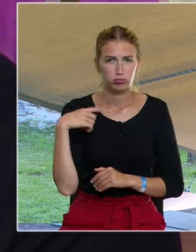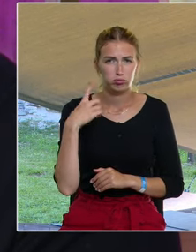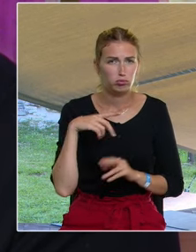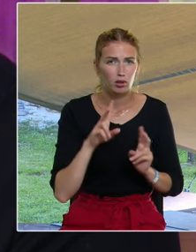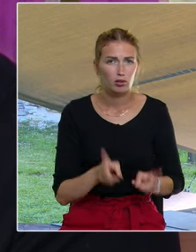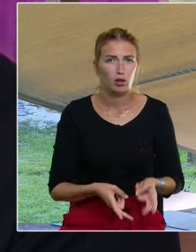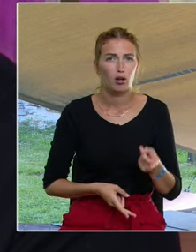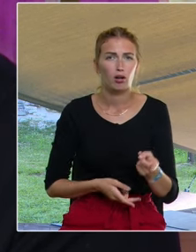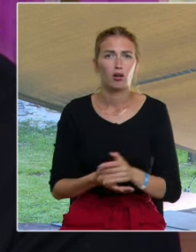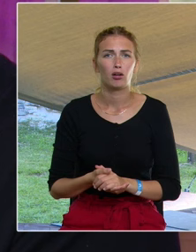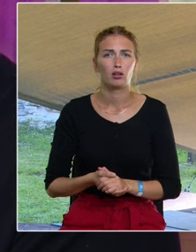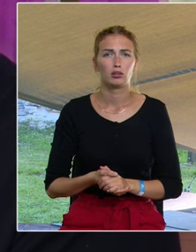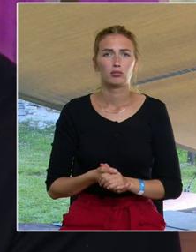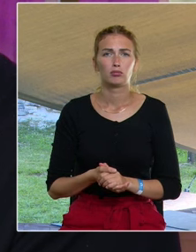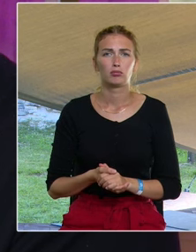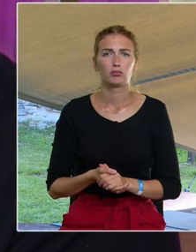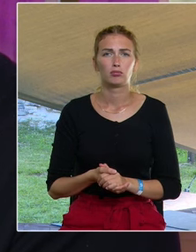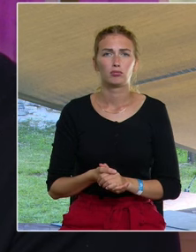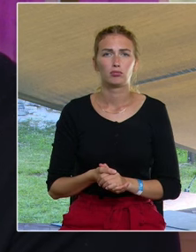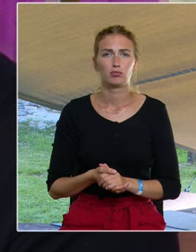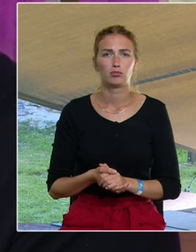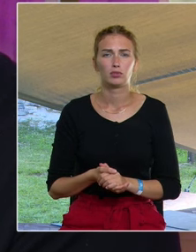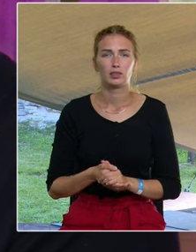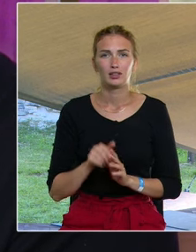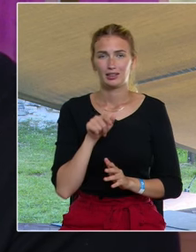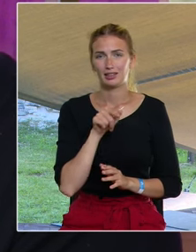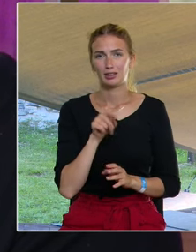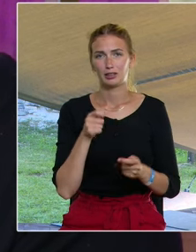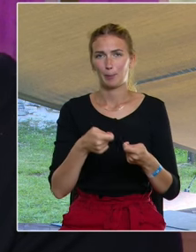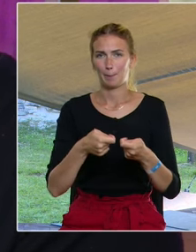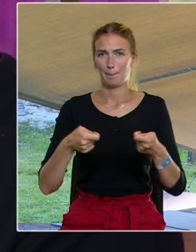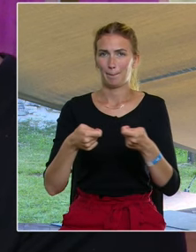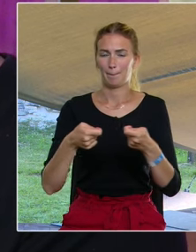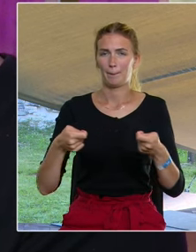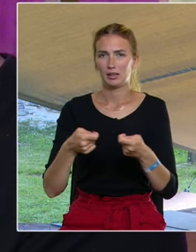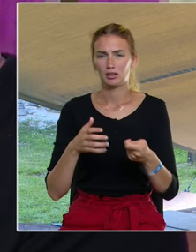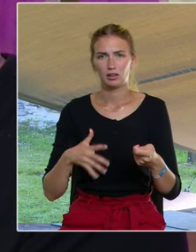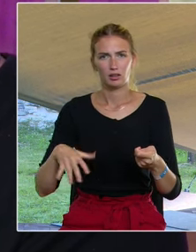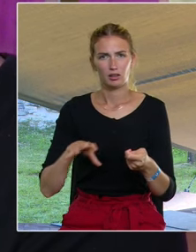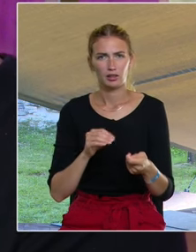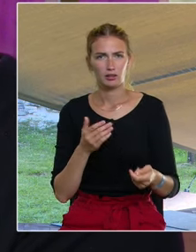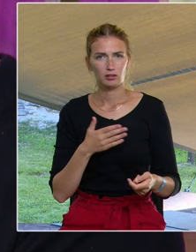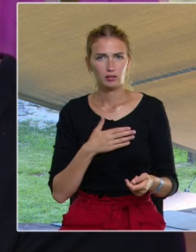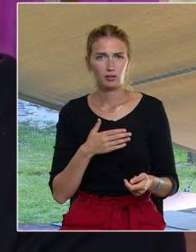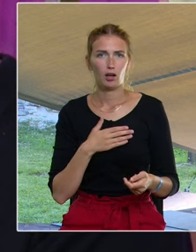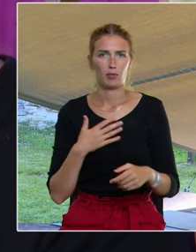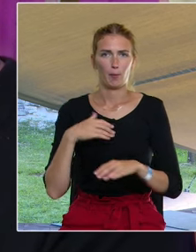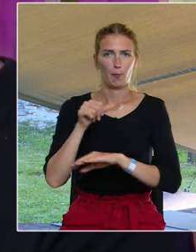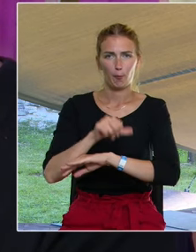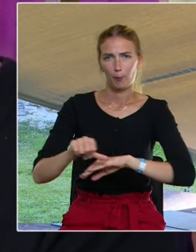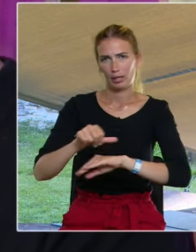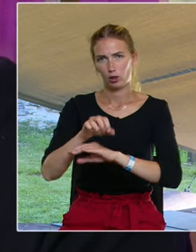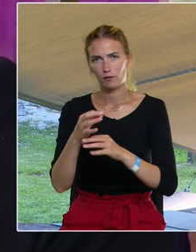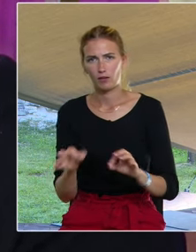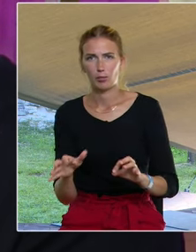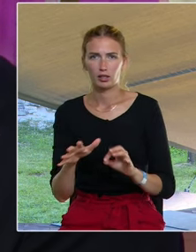And this is like a really touchy tension that we all want decentralization. We all want so that we can all